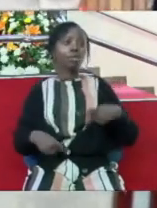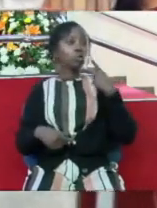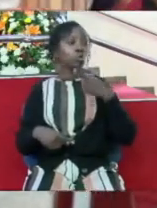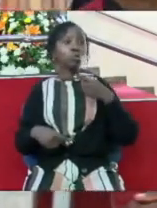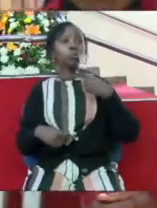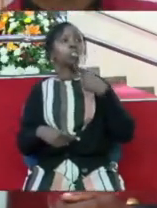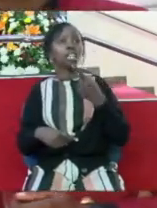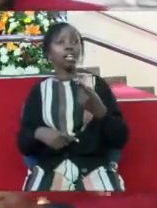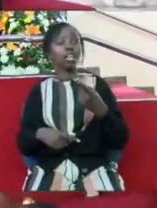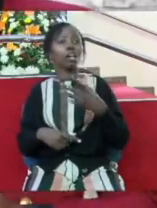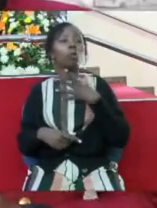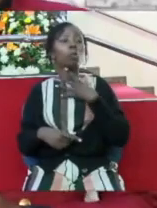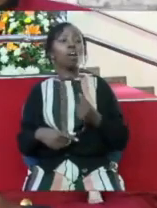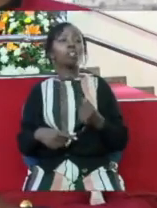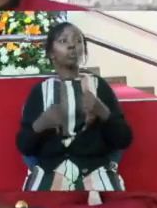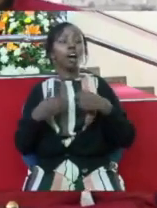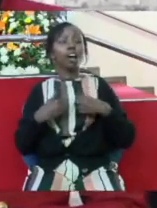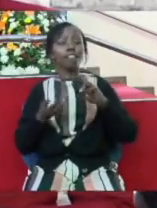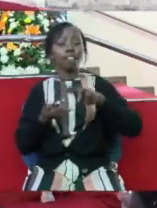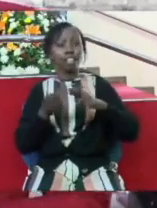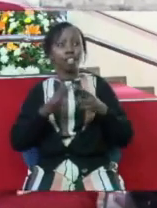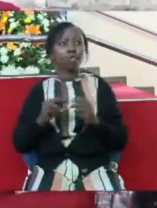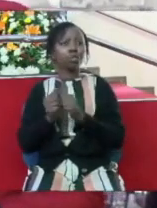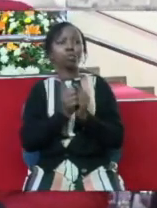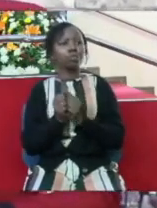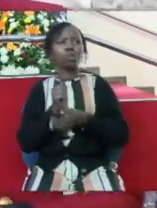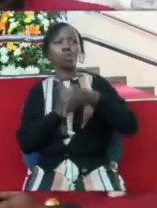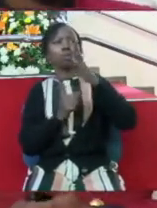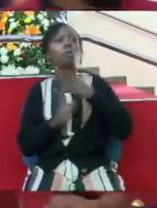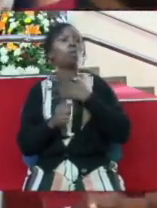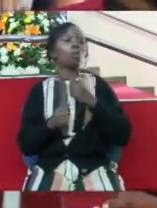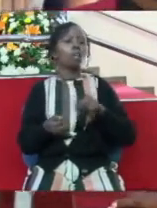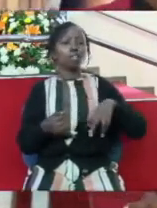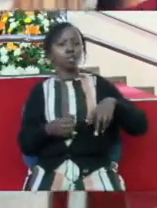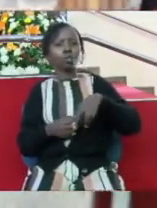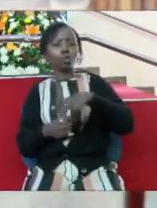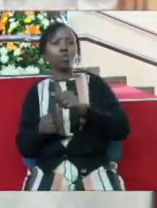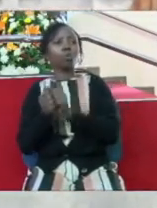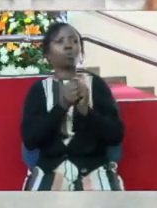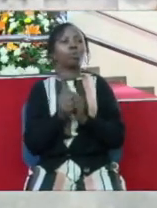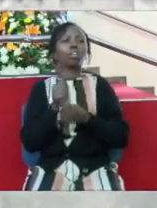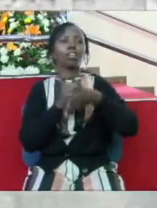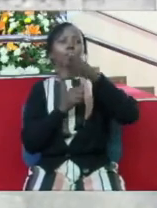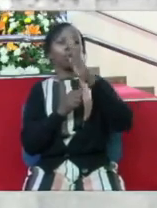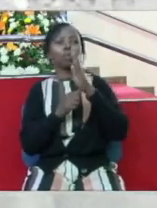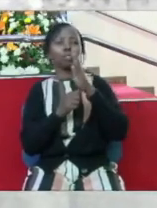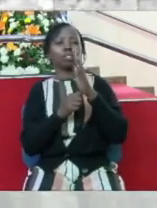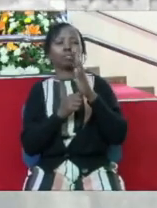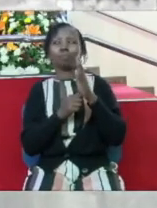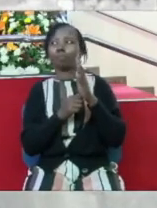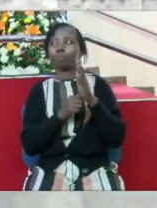with you. Nataka kuwa kupatanishwa na wewe. I want to walk with you. Nataka kutembea pamoja na wewe. Until I will be no more. Mpaka wakati